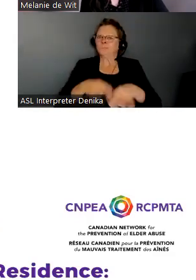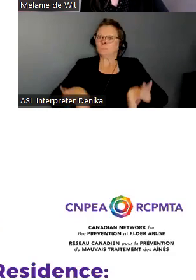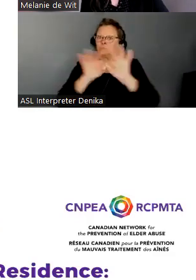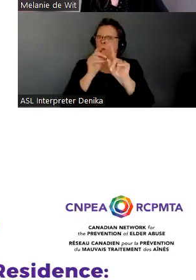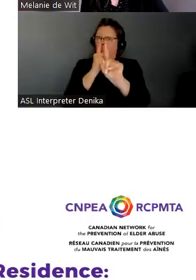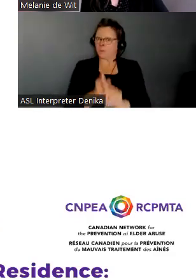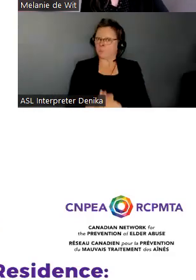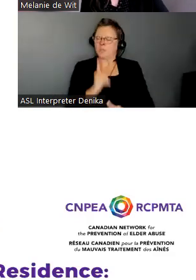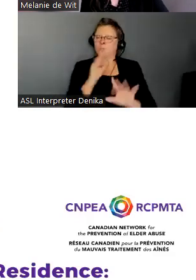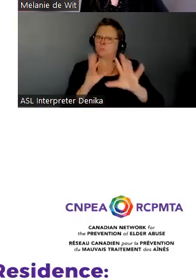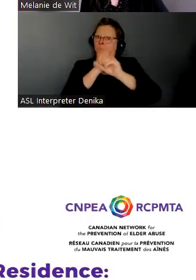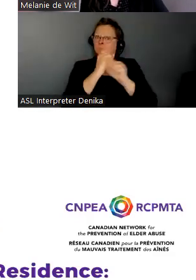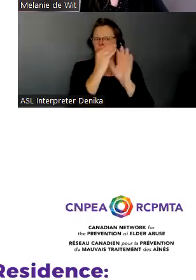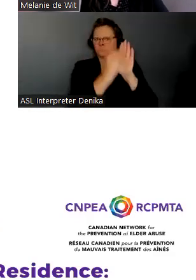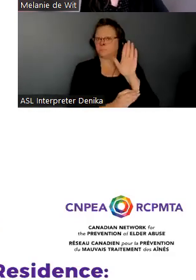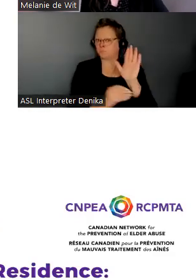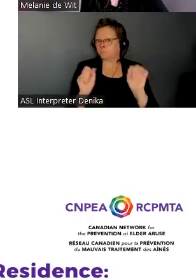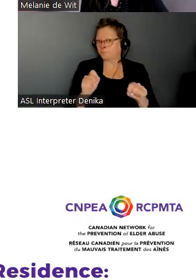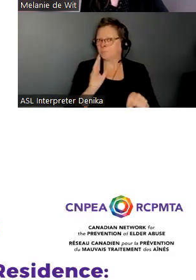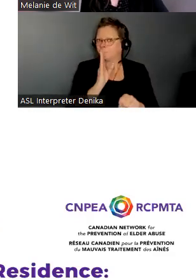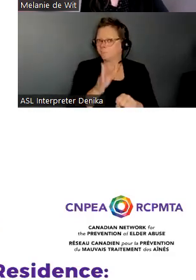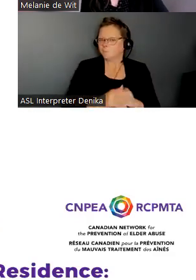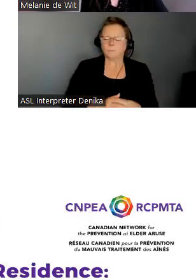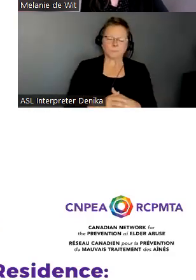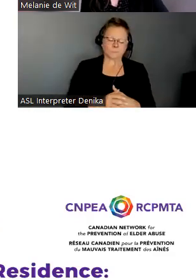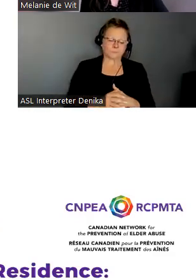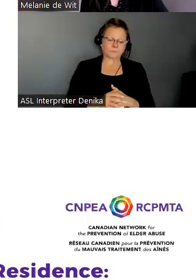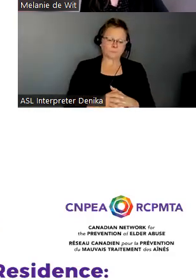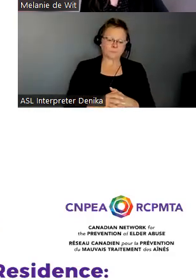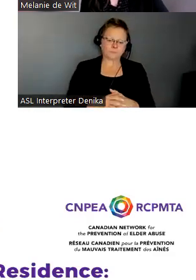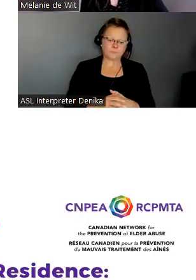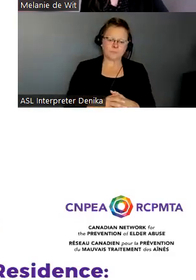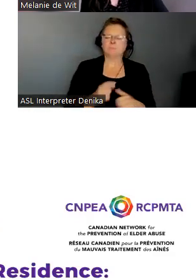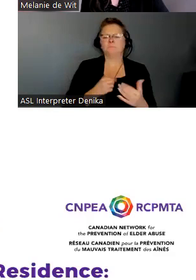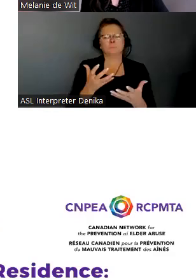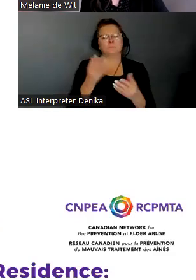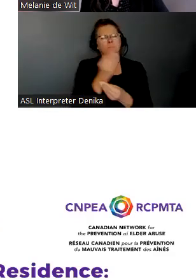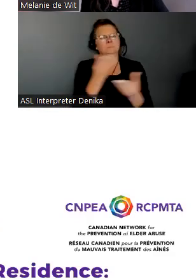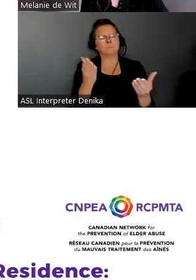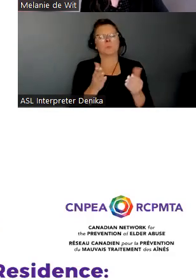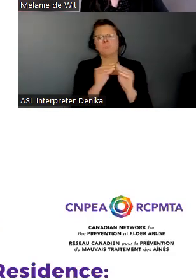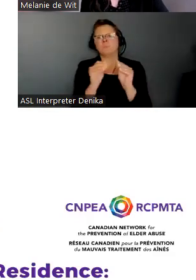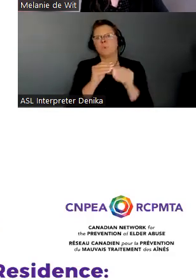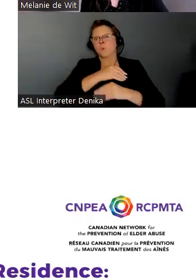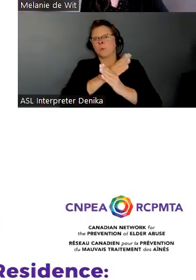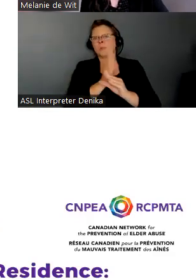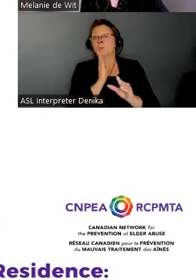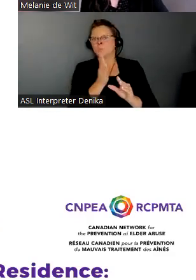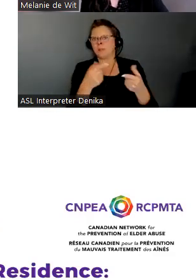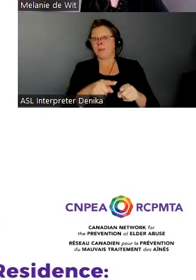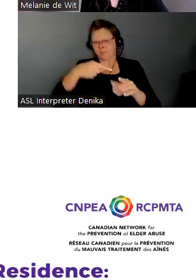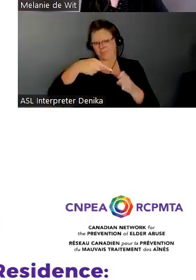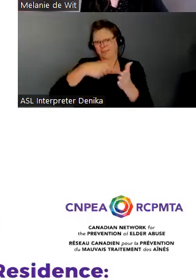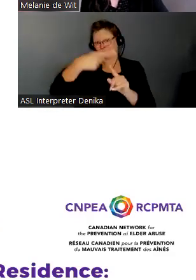been coming up through the questions. Just so people know, we do have a few more webinars coming up this month